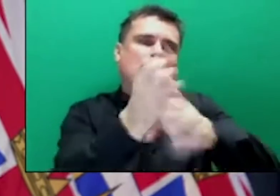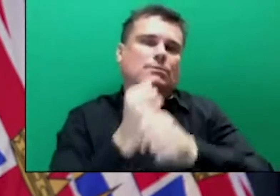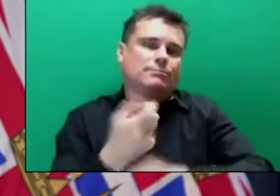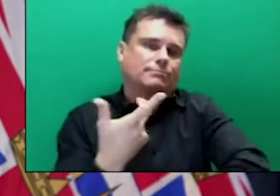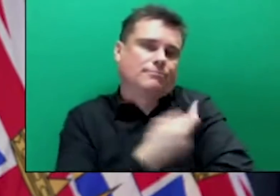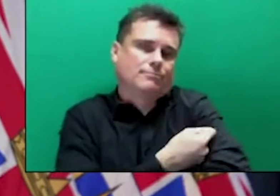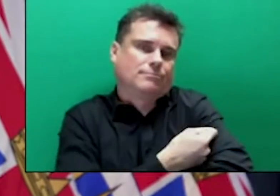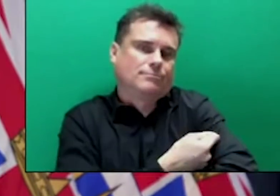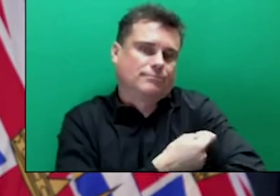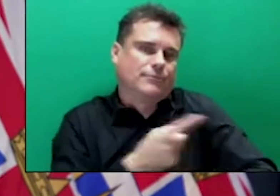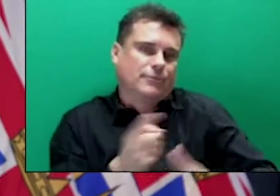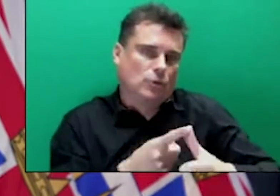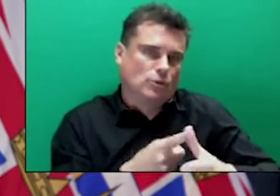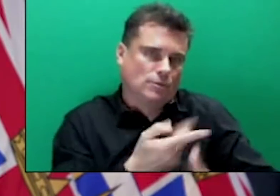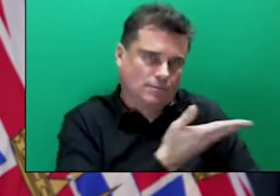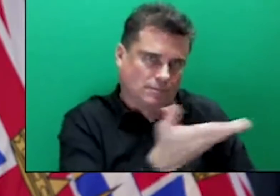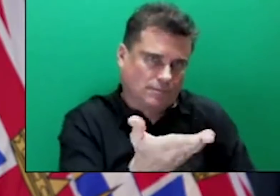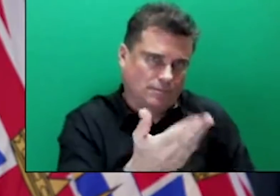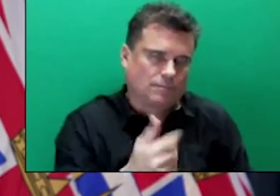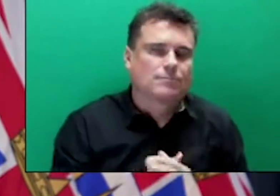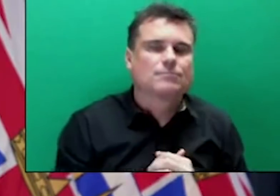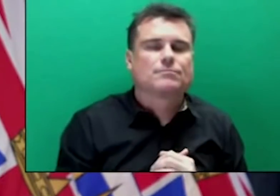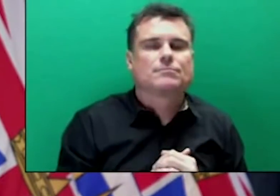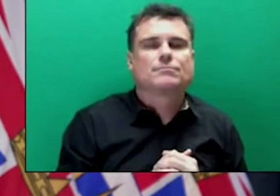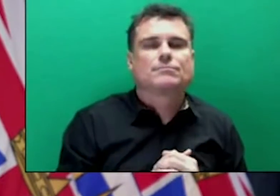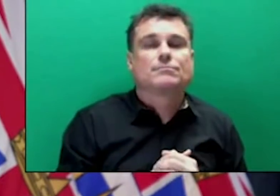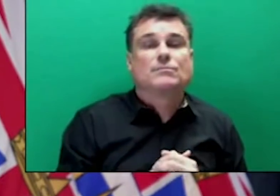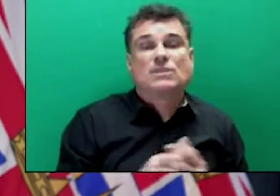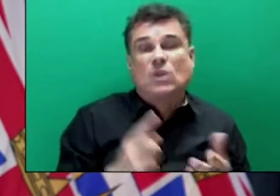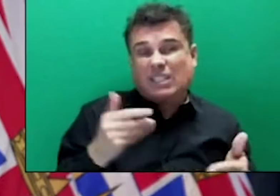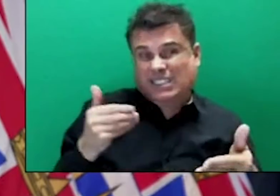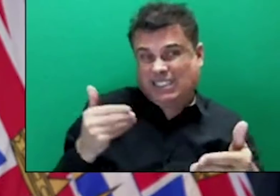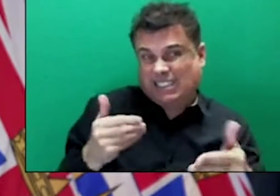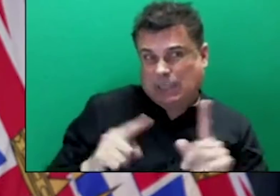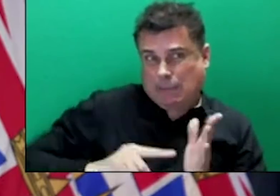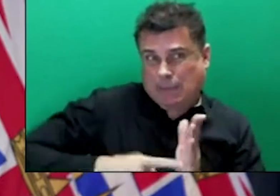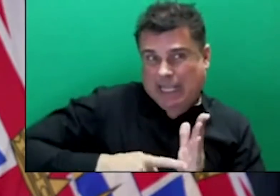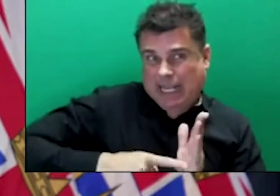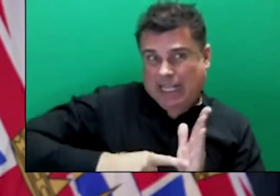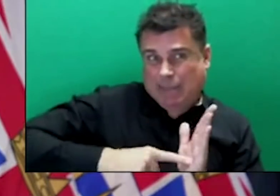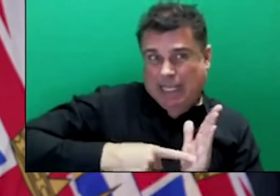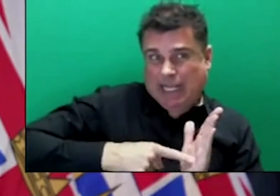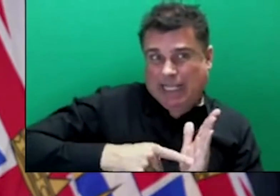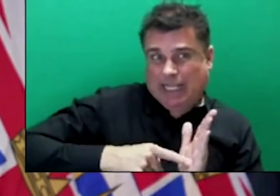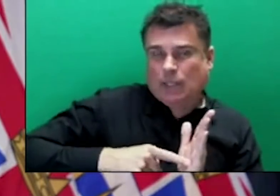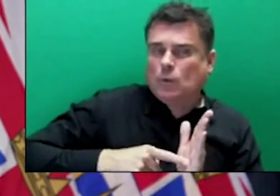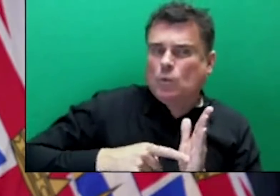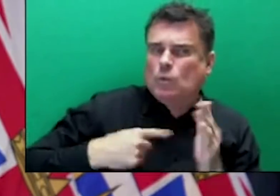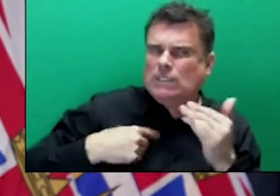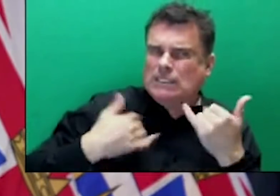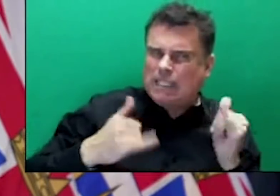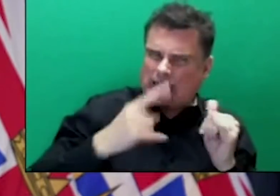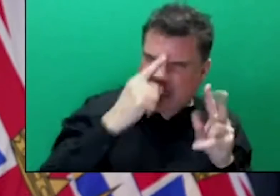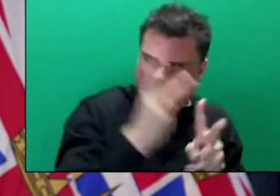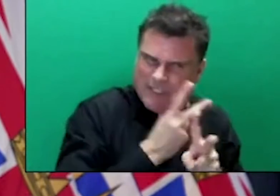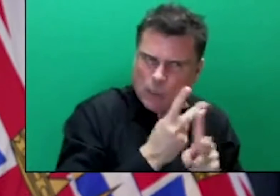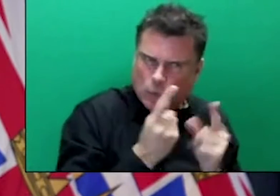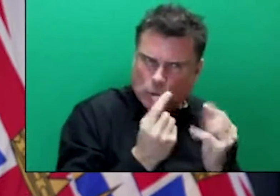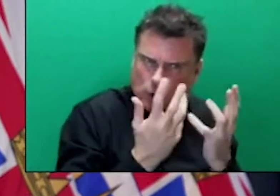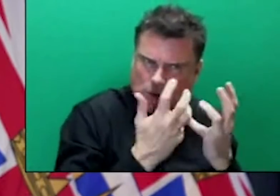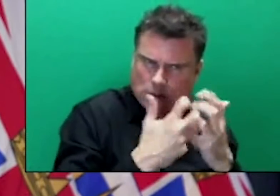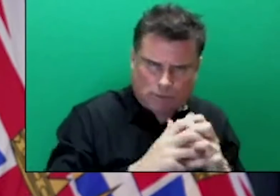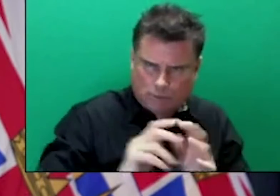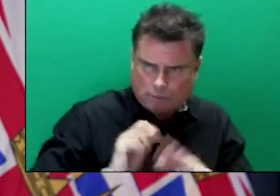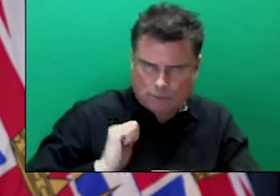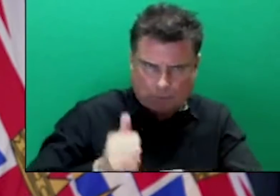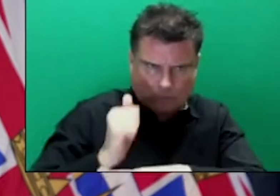vaccine. So this is the beginning. We're putting all the details together, and later this week, with the Premier and Dr. Ross Brown,